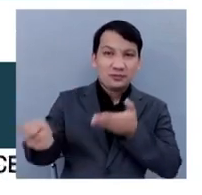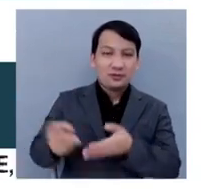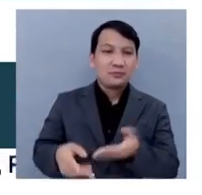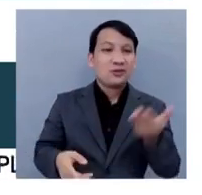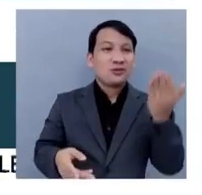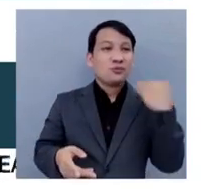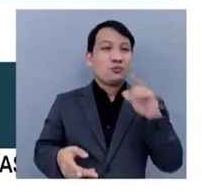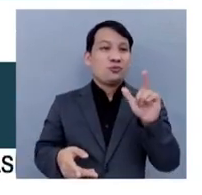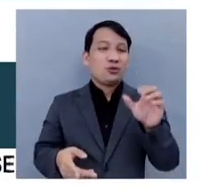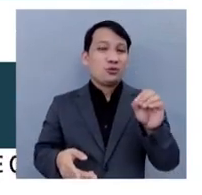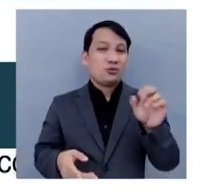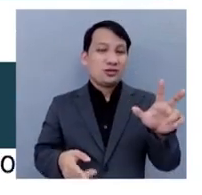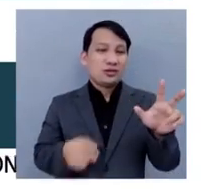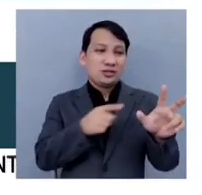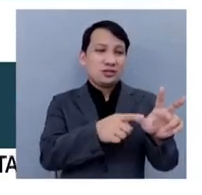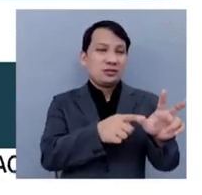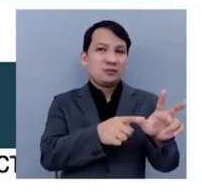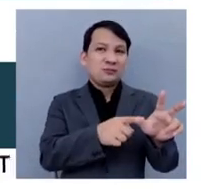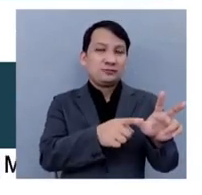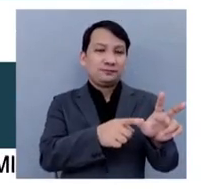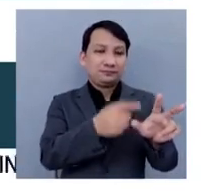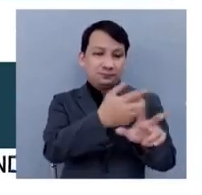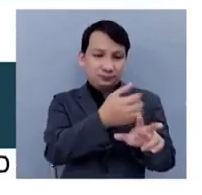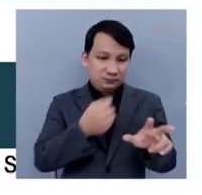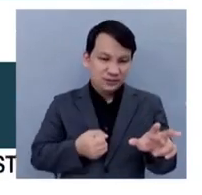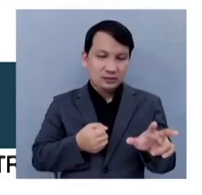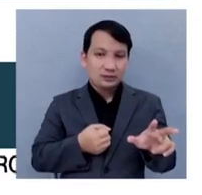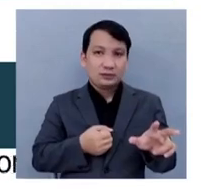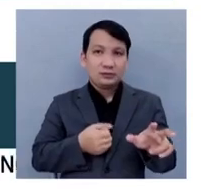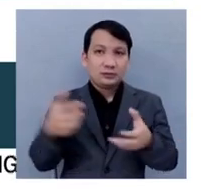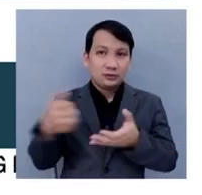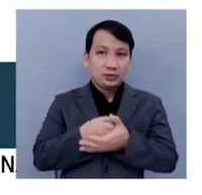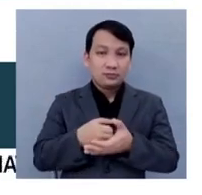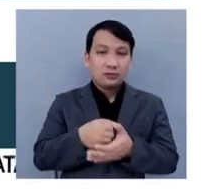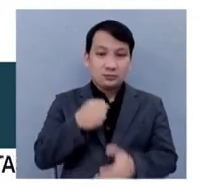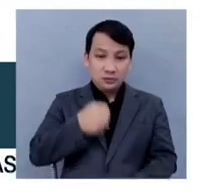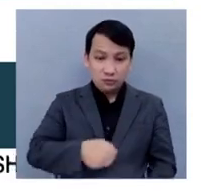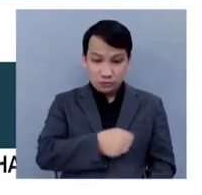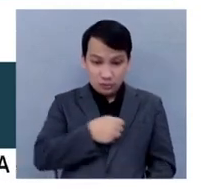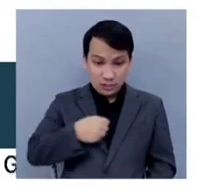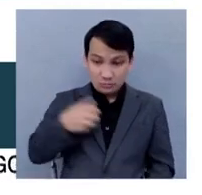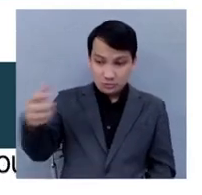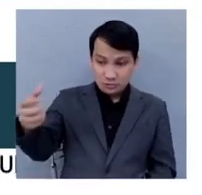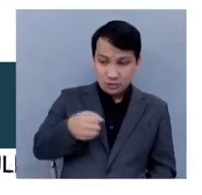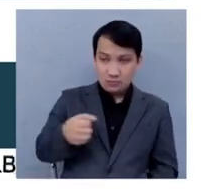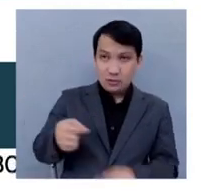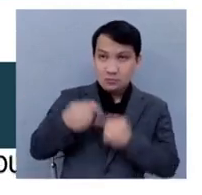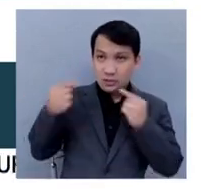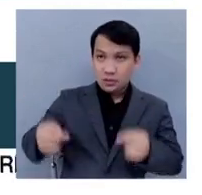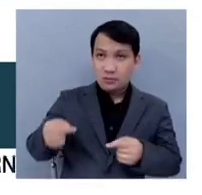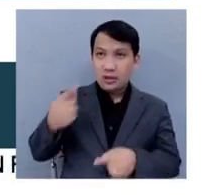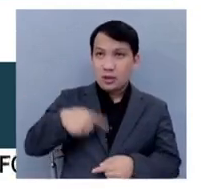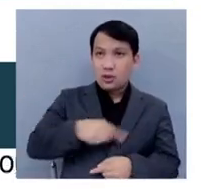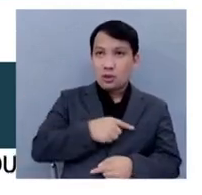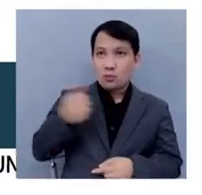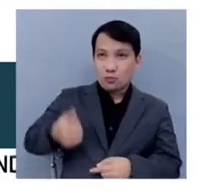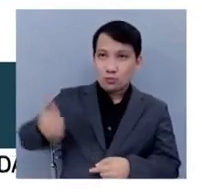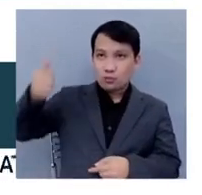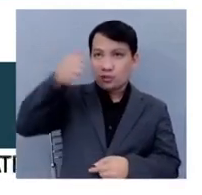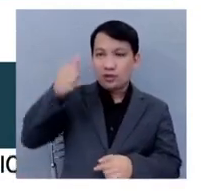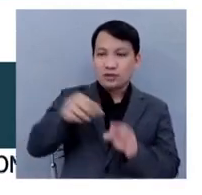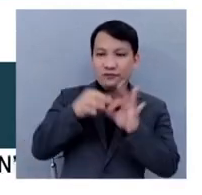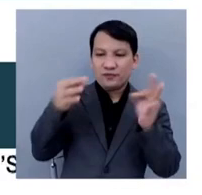recovered $680 million from Switzerland. We fought in the Supreme Court and we won against the Marcos family because